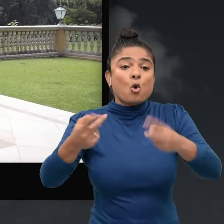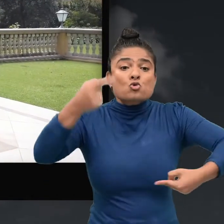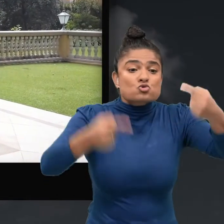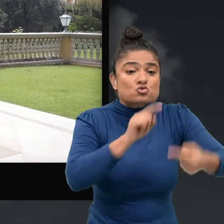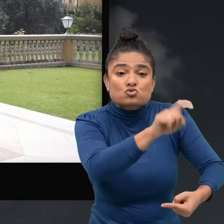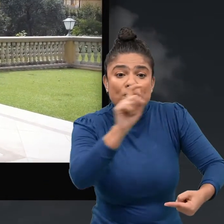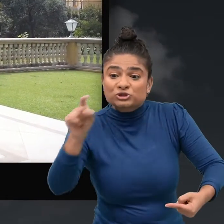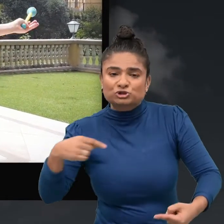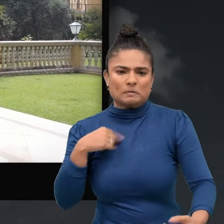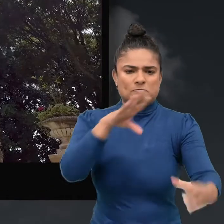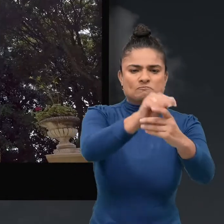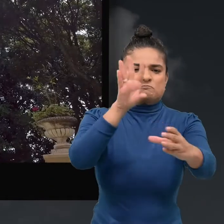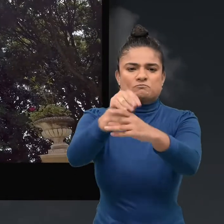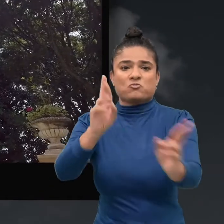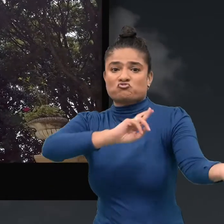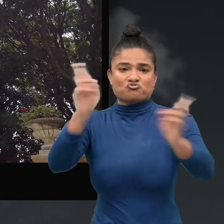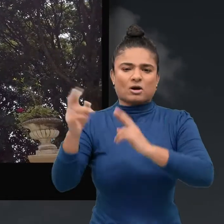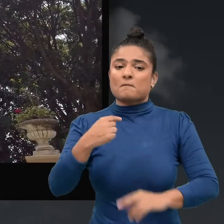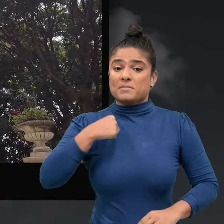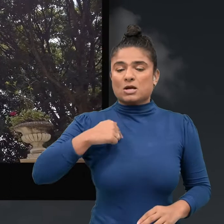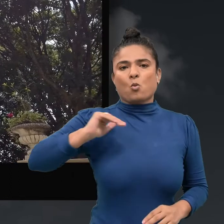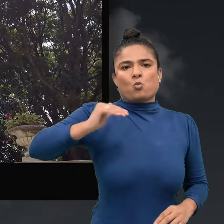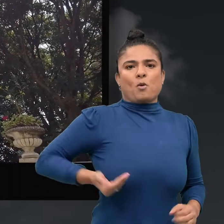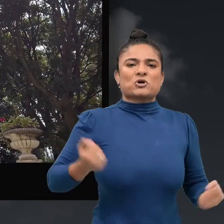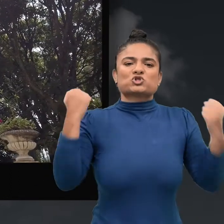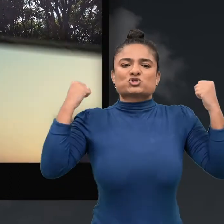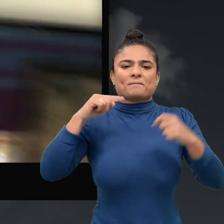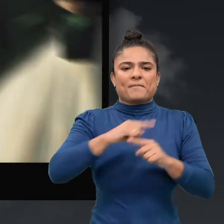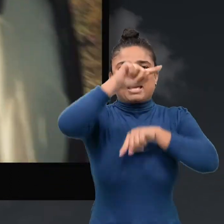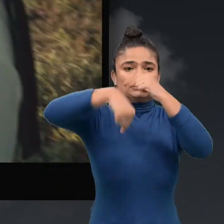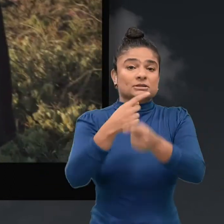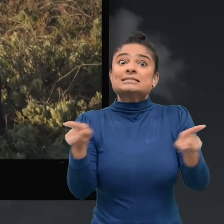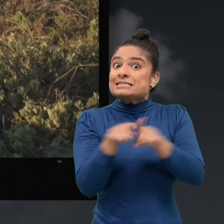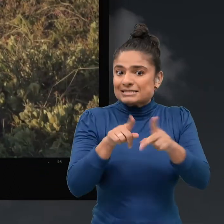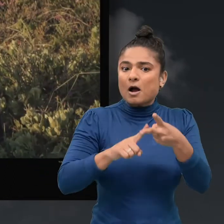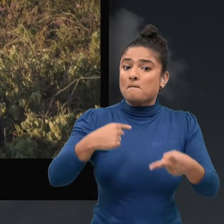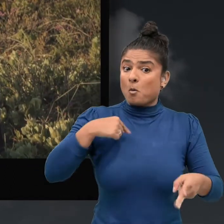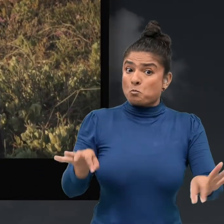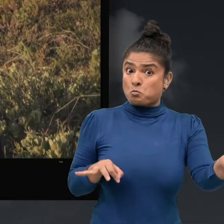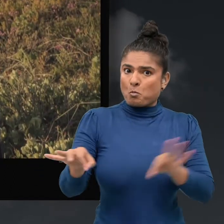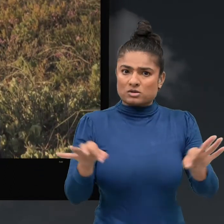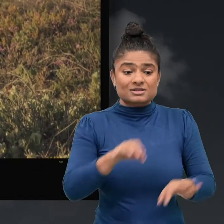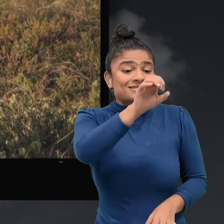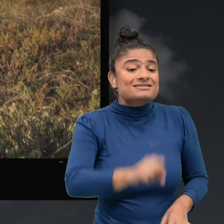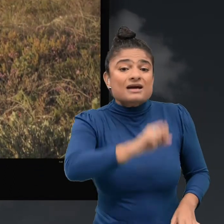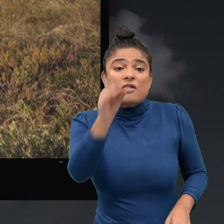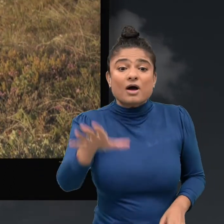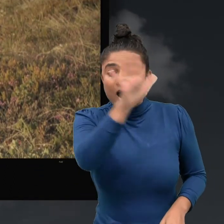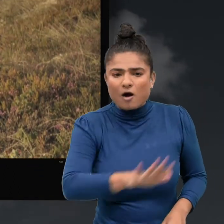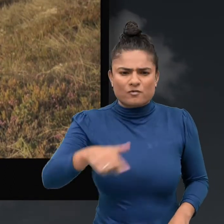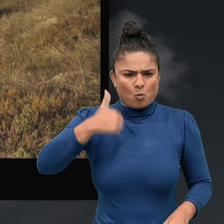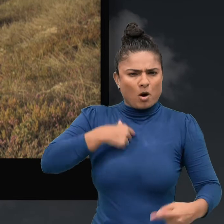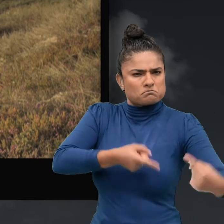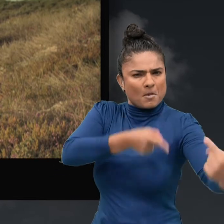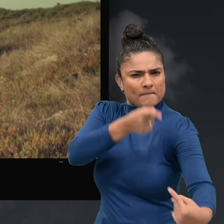ready for more to do. In competitions, I am a rhythmic gymnast and I am a model. I want